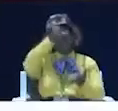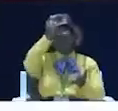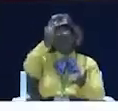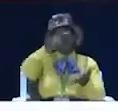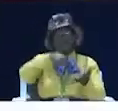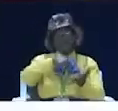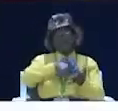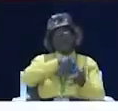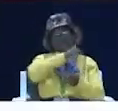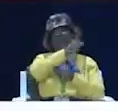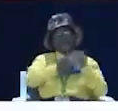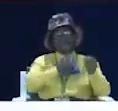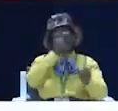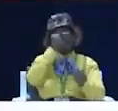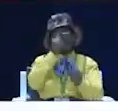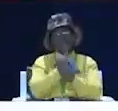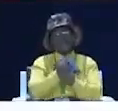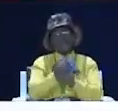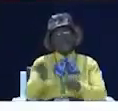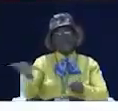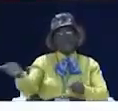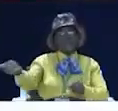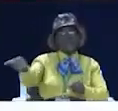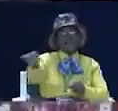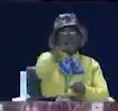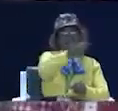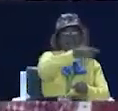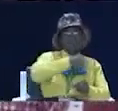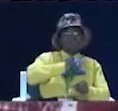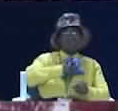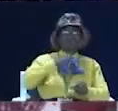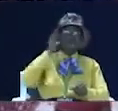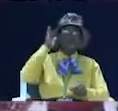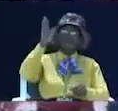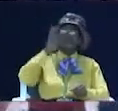This year, you will be glad.